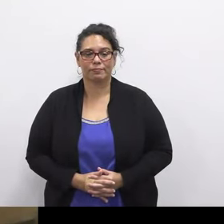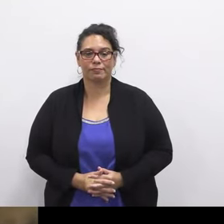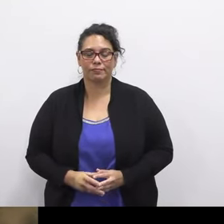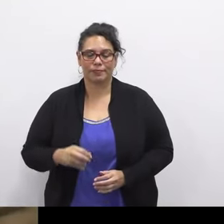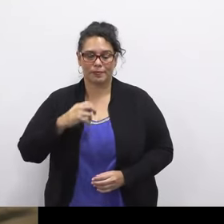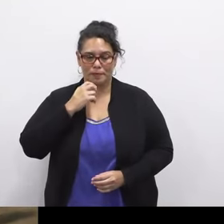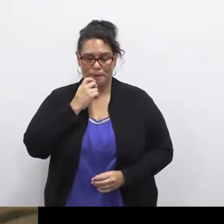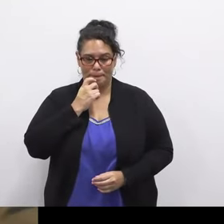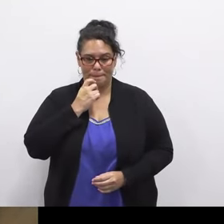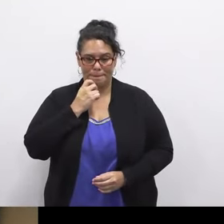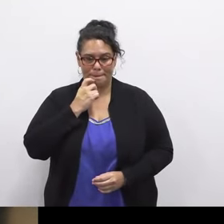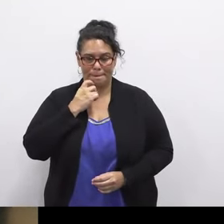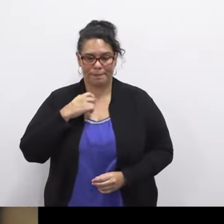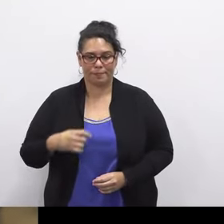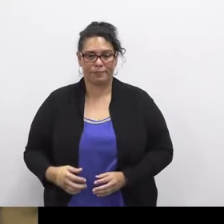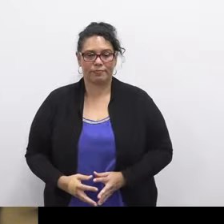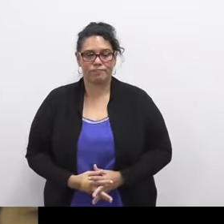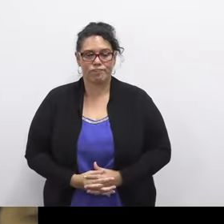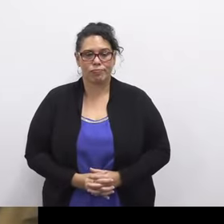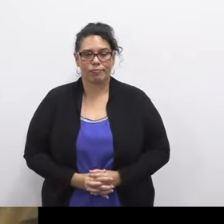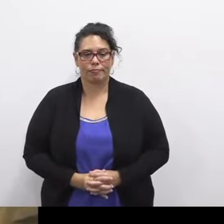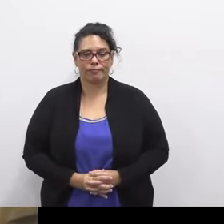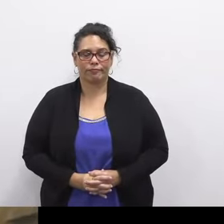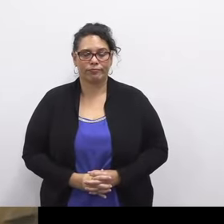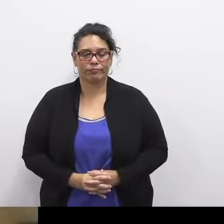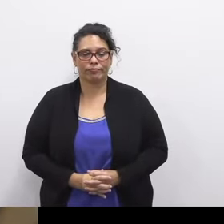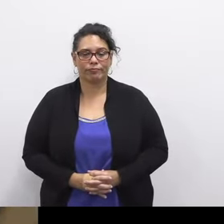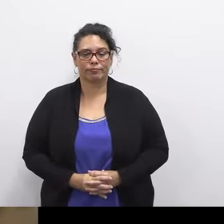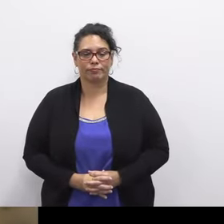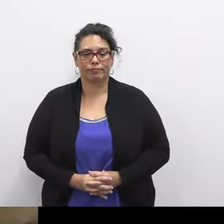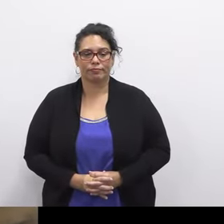to sing and play guitar and piano.